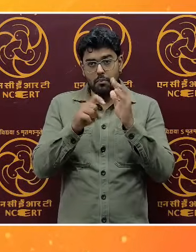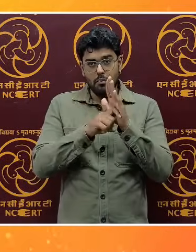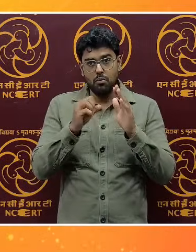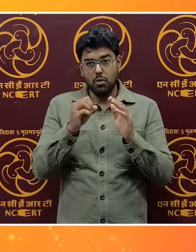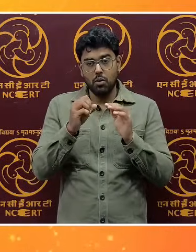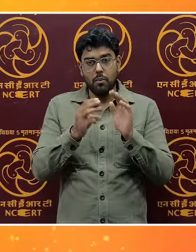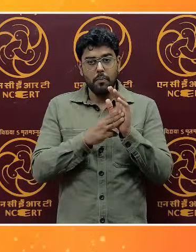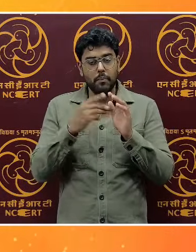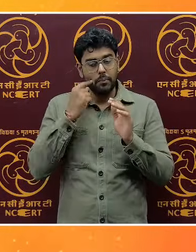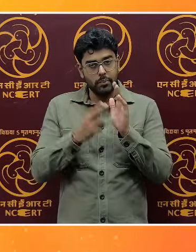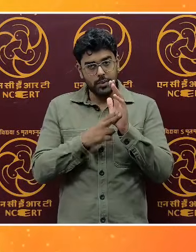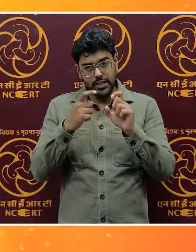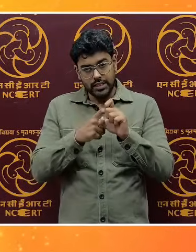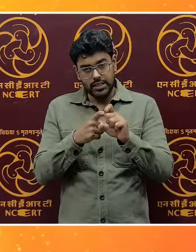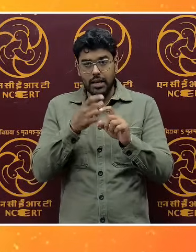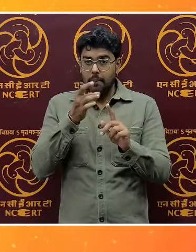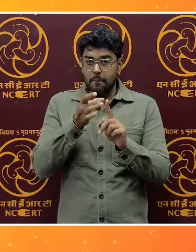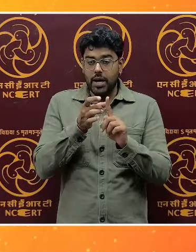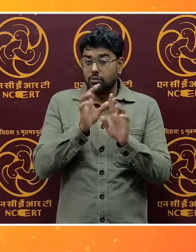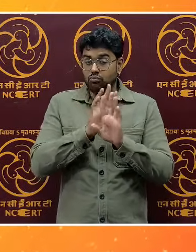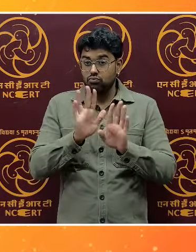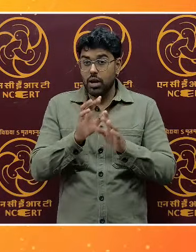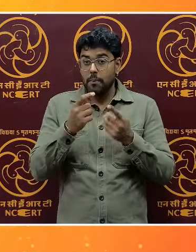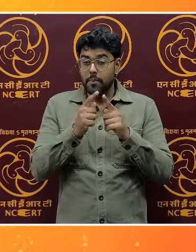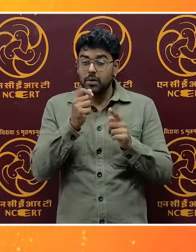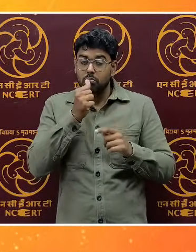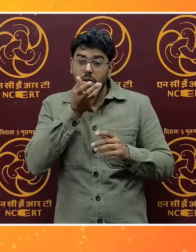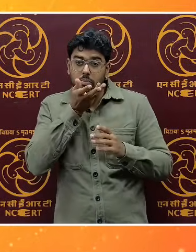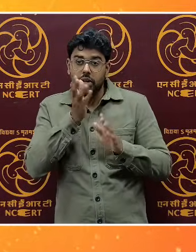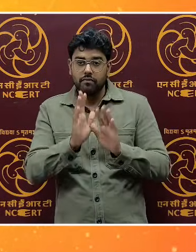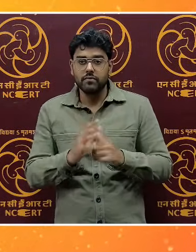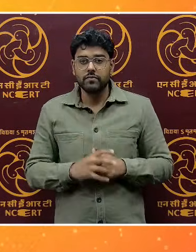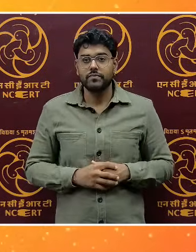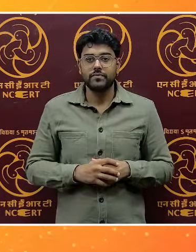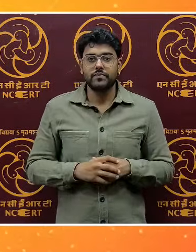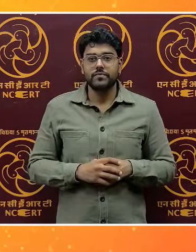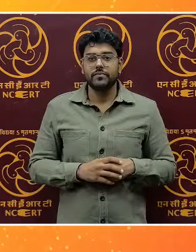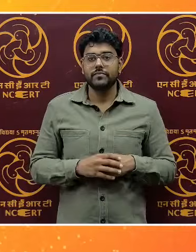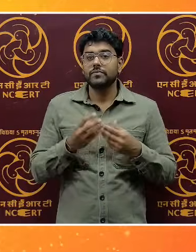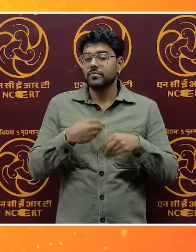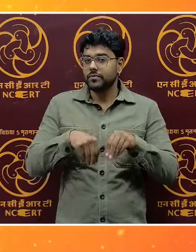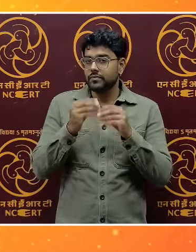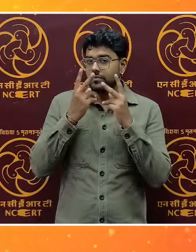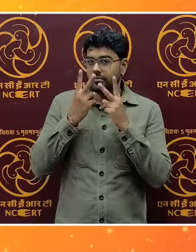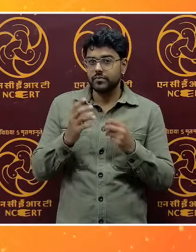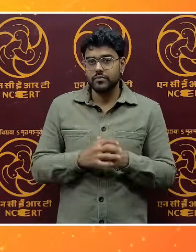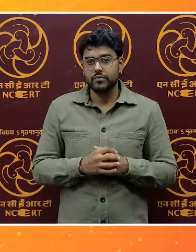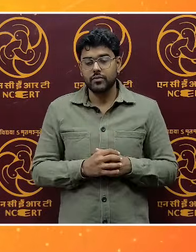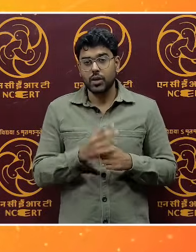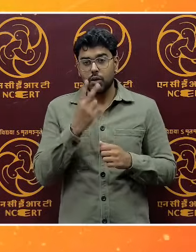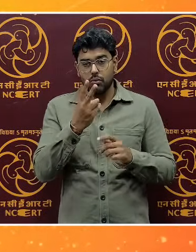It's a non-metal and it is present in its liquid state. Okay. Right. Now we have these two